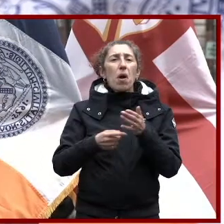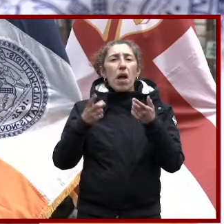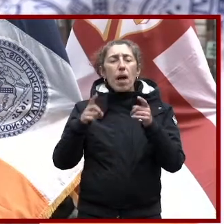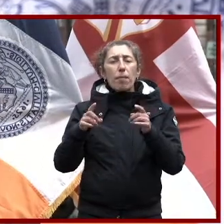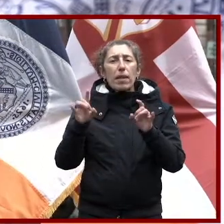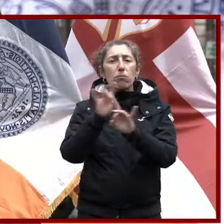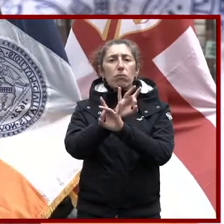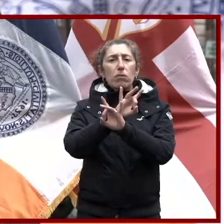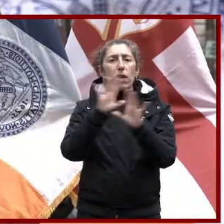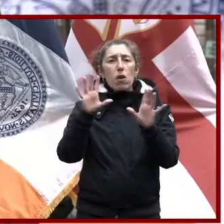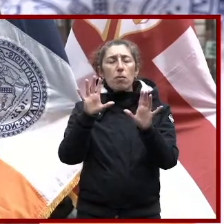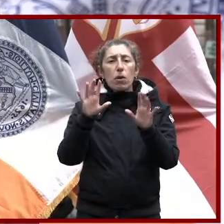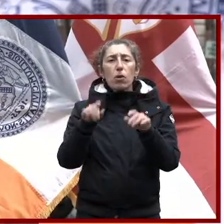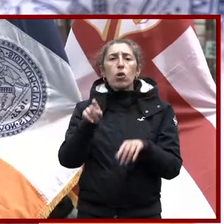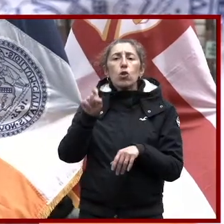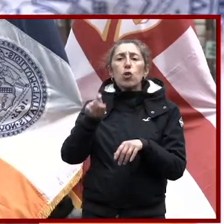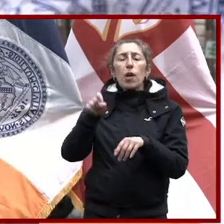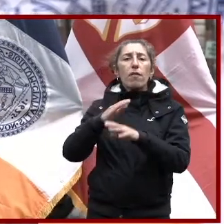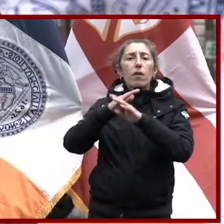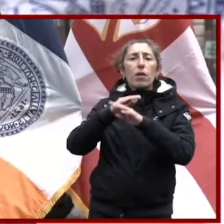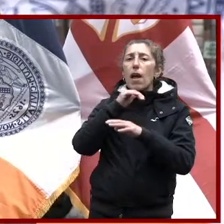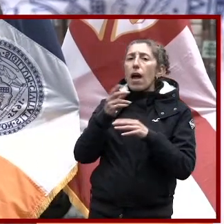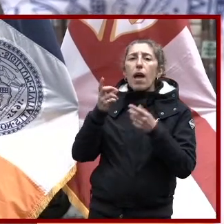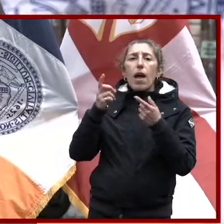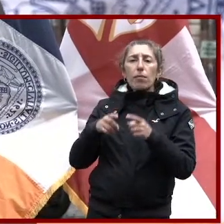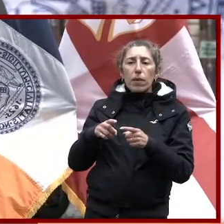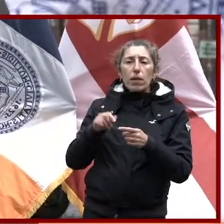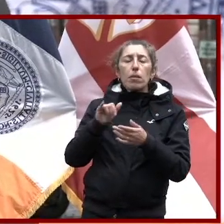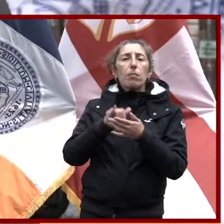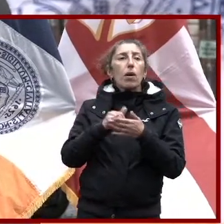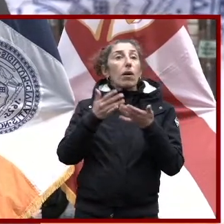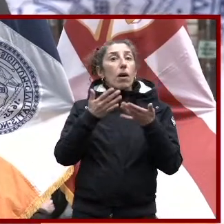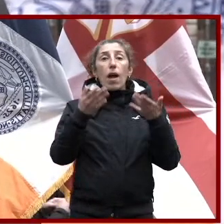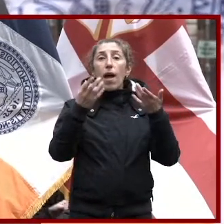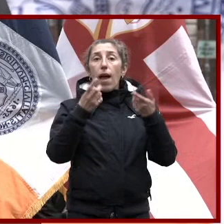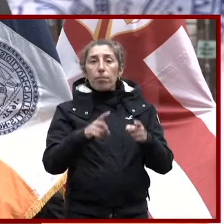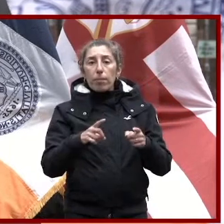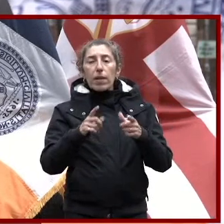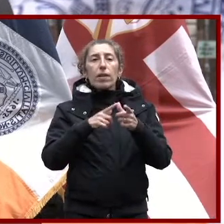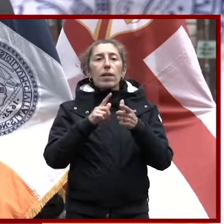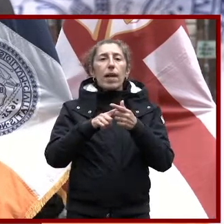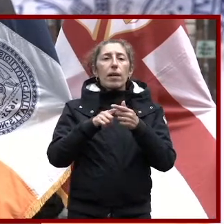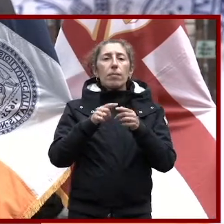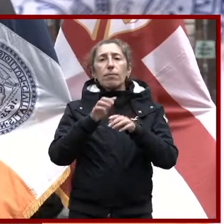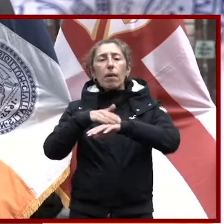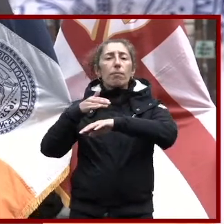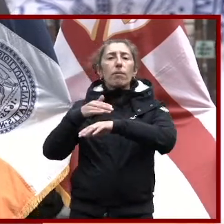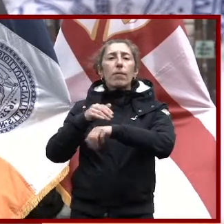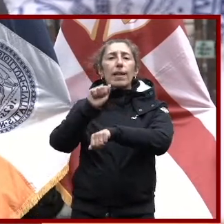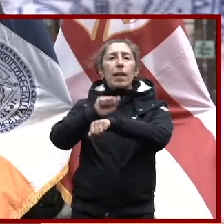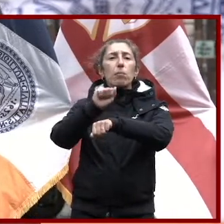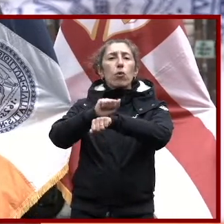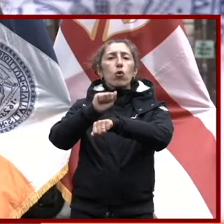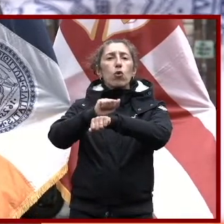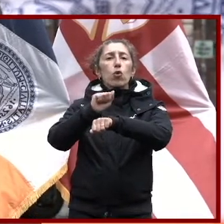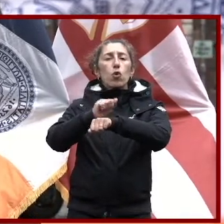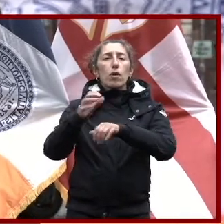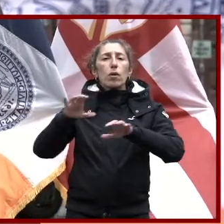spurred action from the labor movement on health and safety and workers'